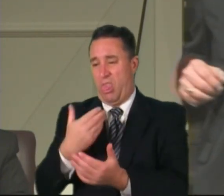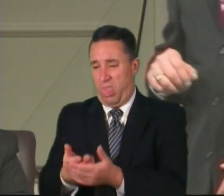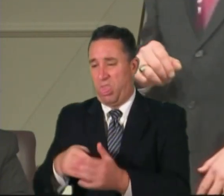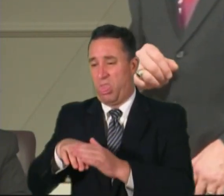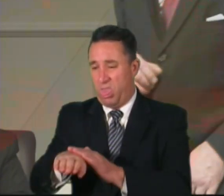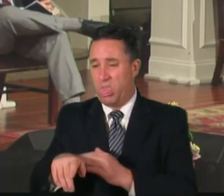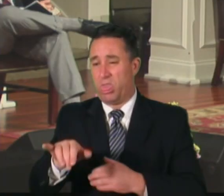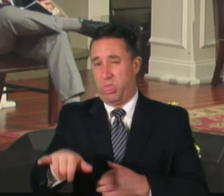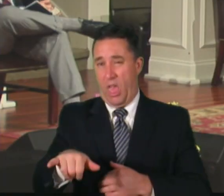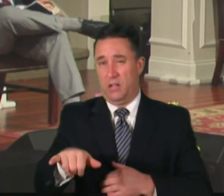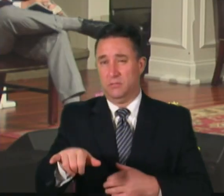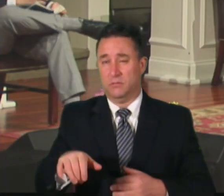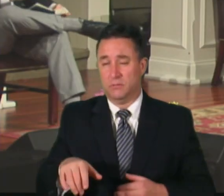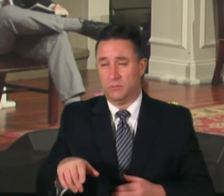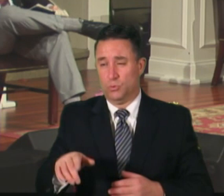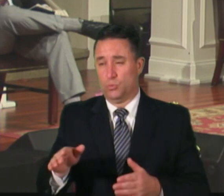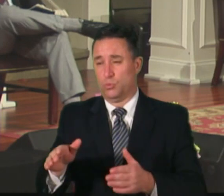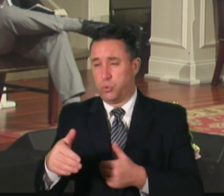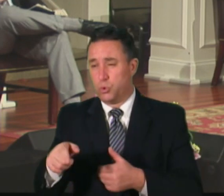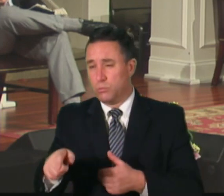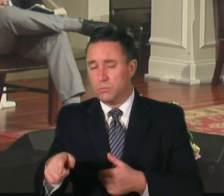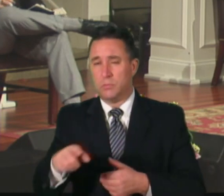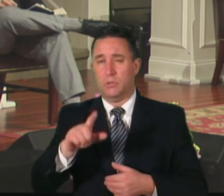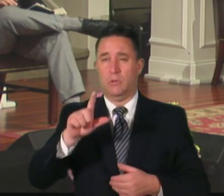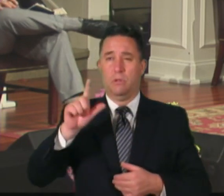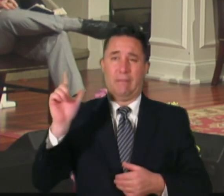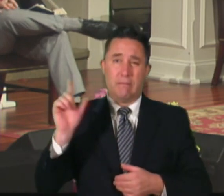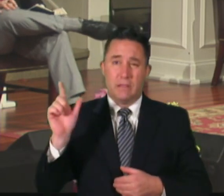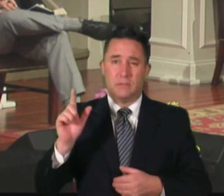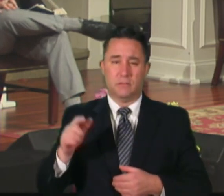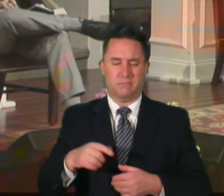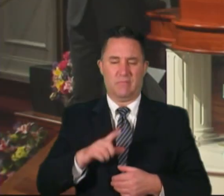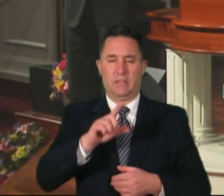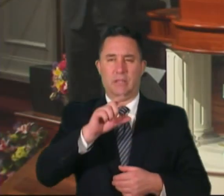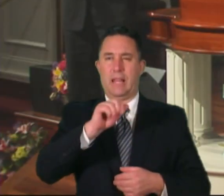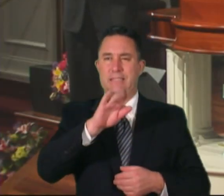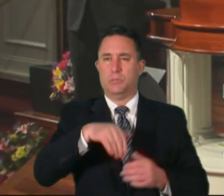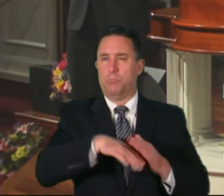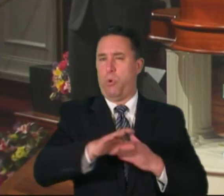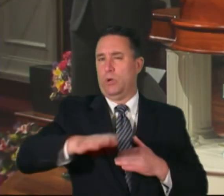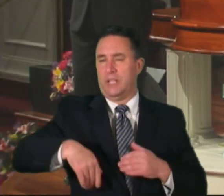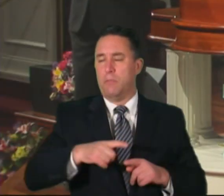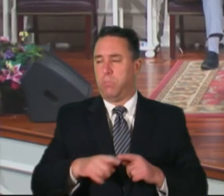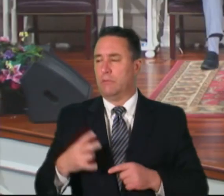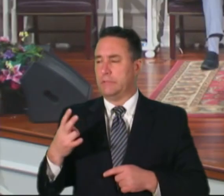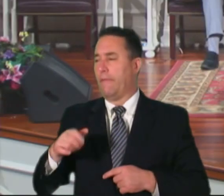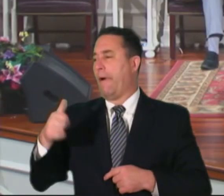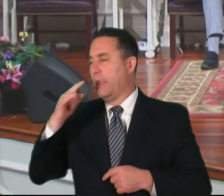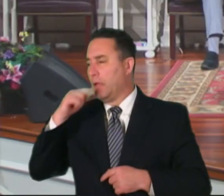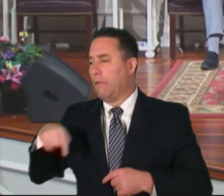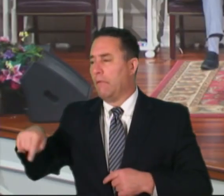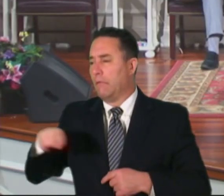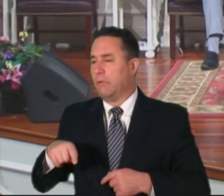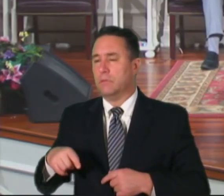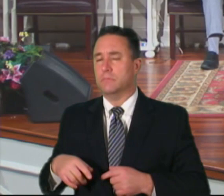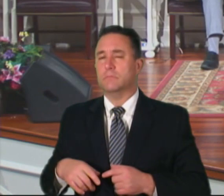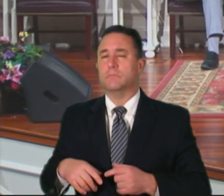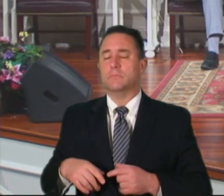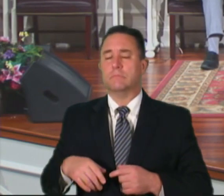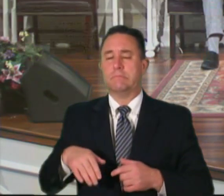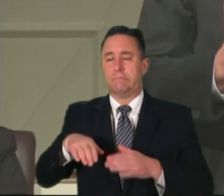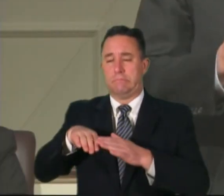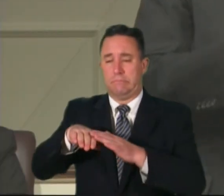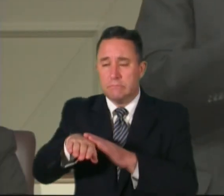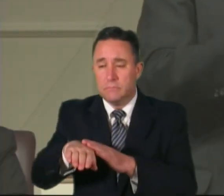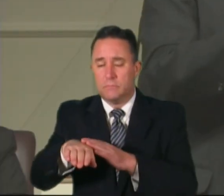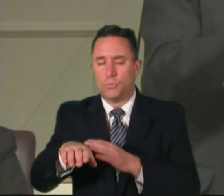into that room, and I had Linda, and we didn't have Lacey yet, but we had the seven other kids. And I remember walking